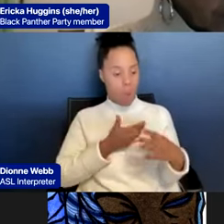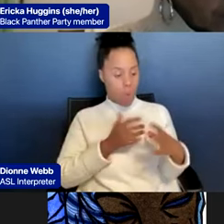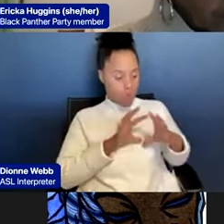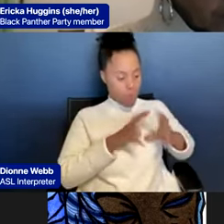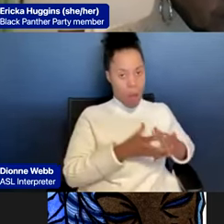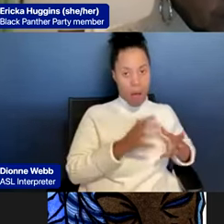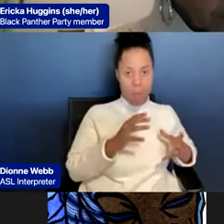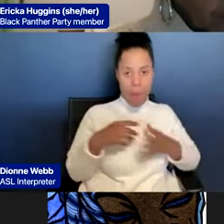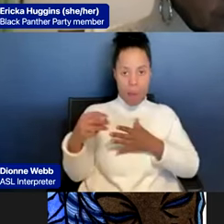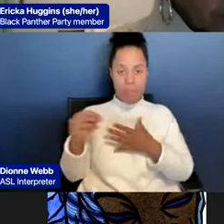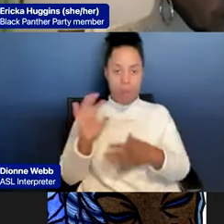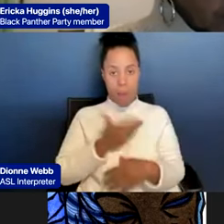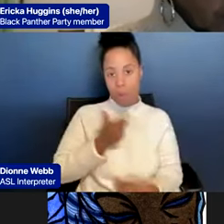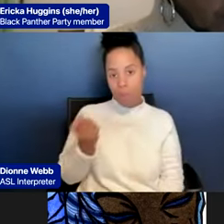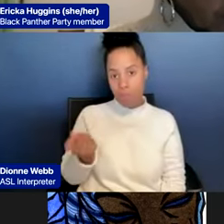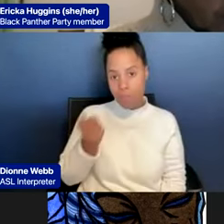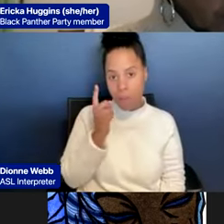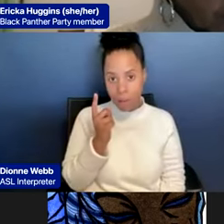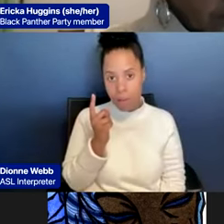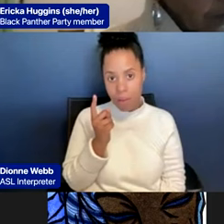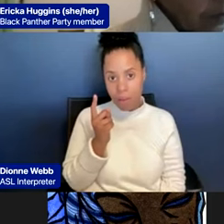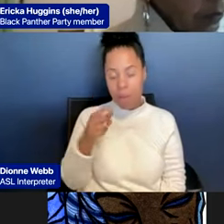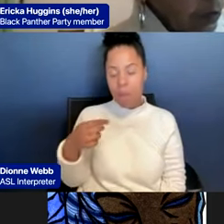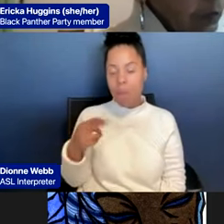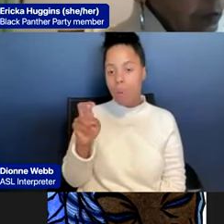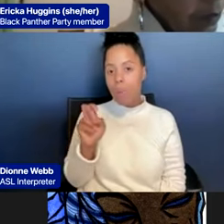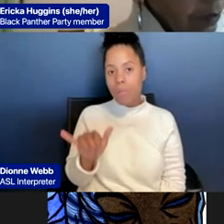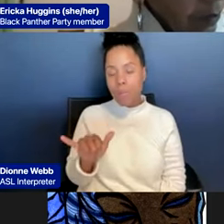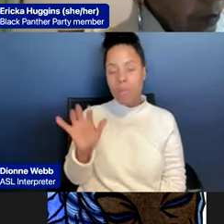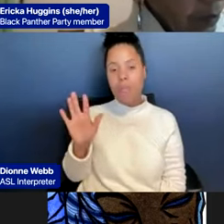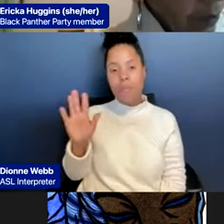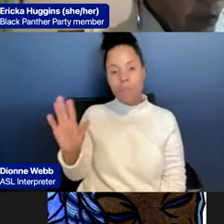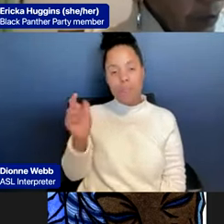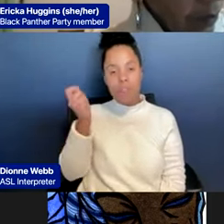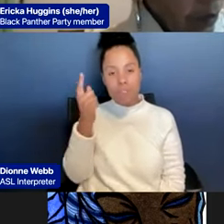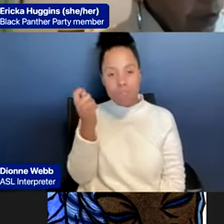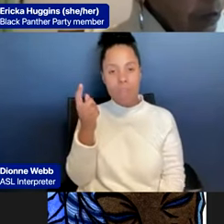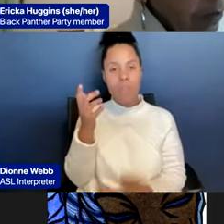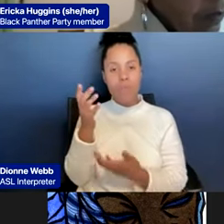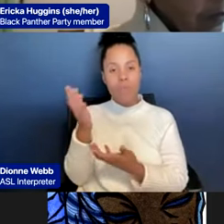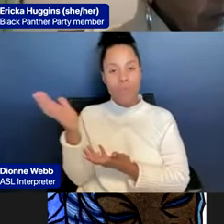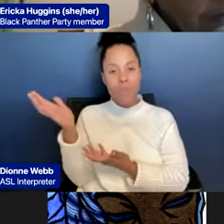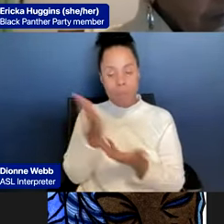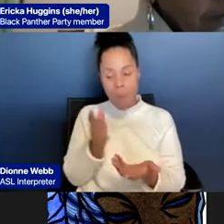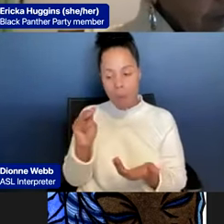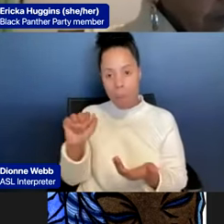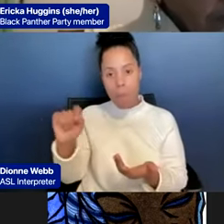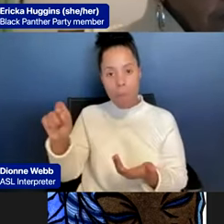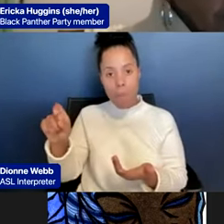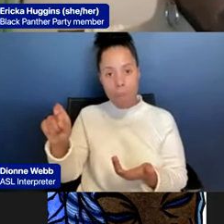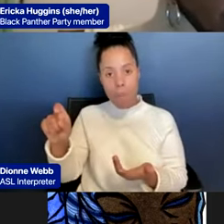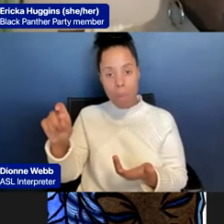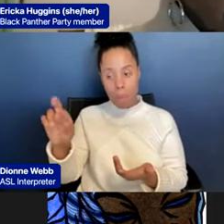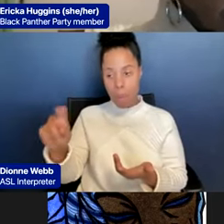Huey's understanding of bringing back Marx, Kant, and Hegel in the conversation of philosophy, specifically around